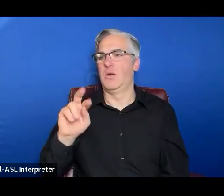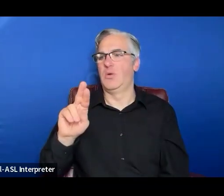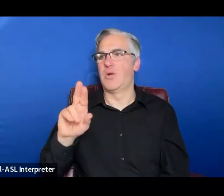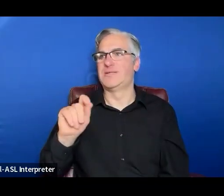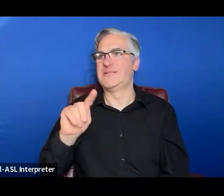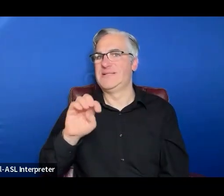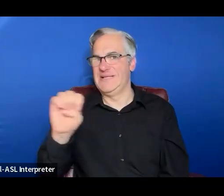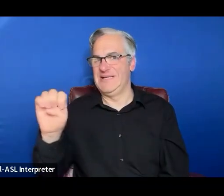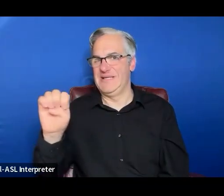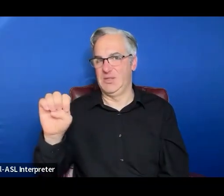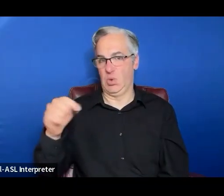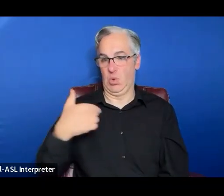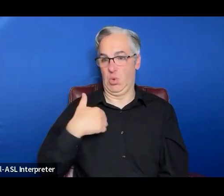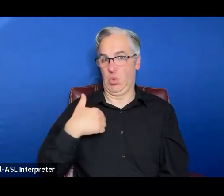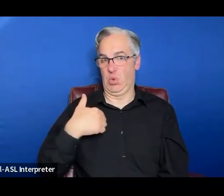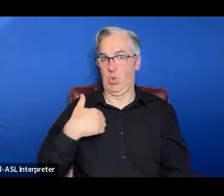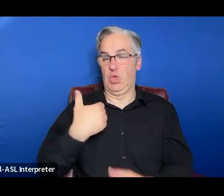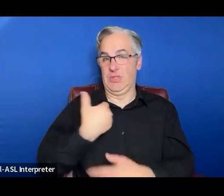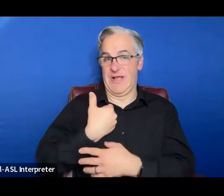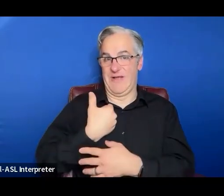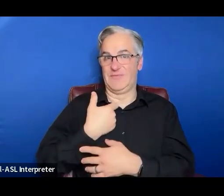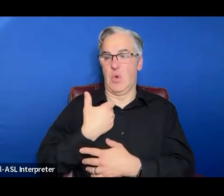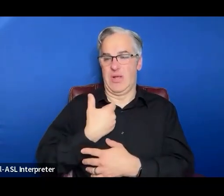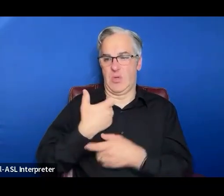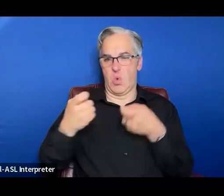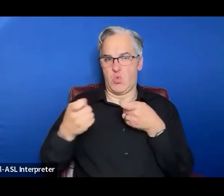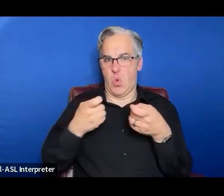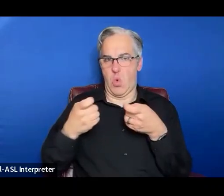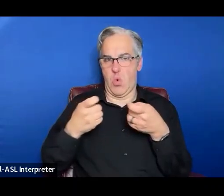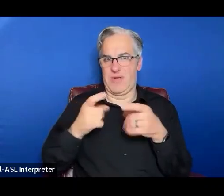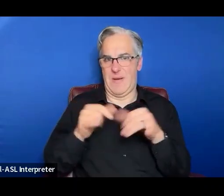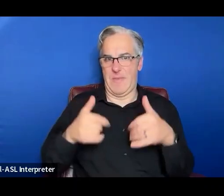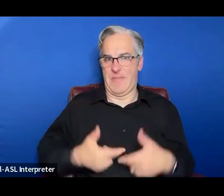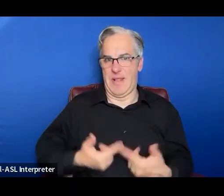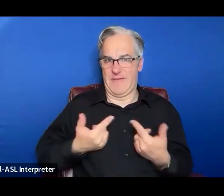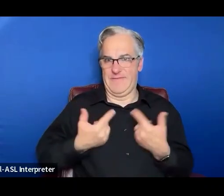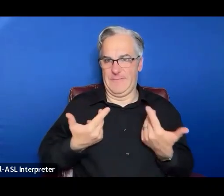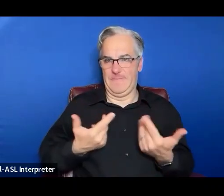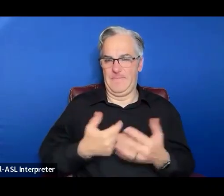you. So you get to control it during your lifetime.